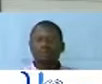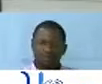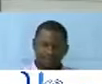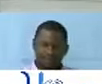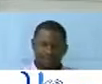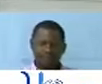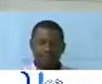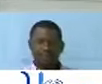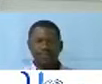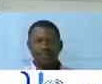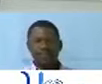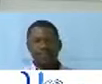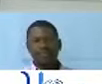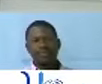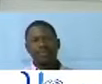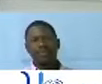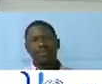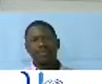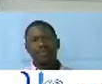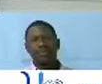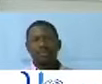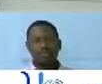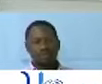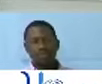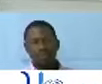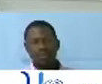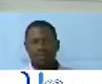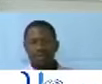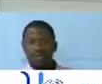we have a senior lawyer